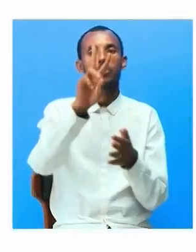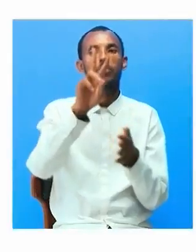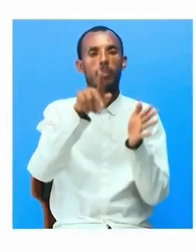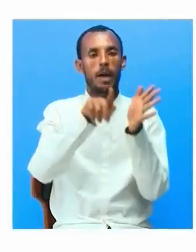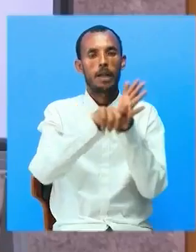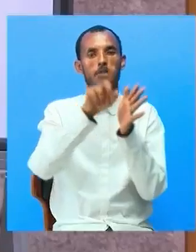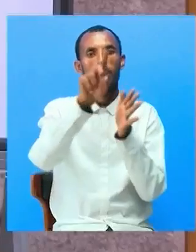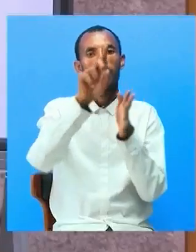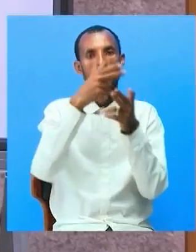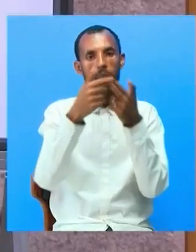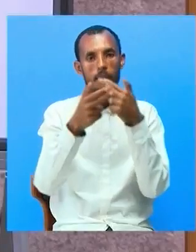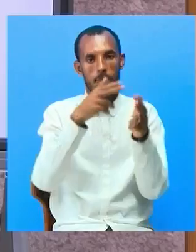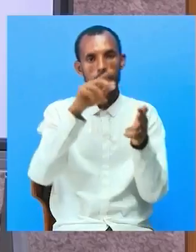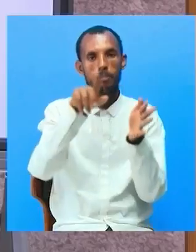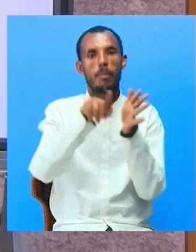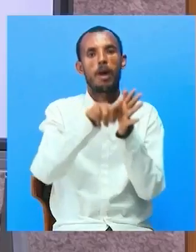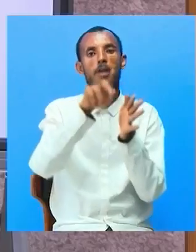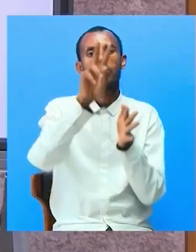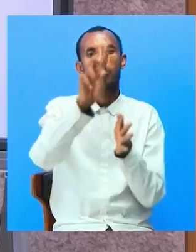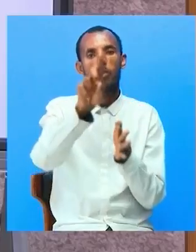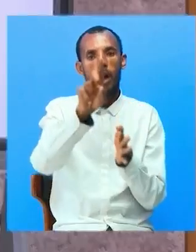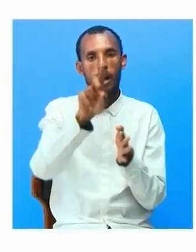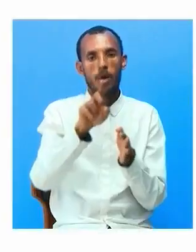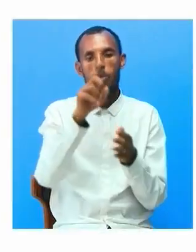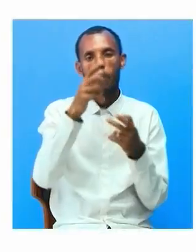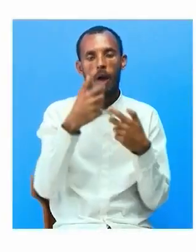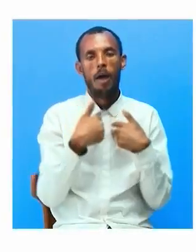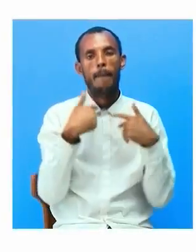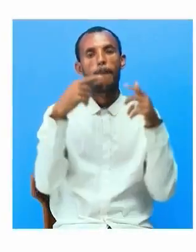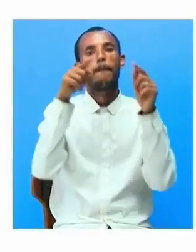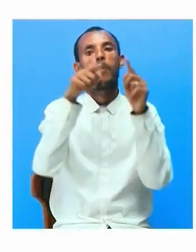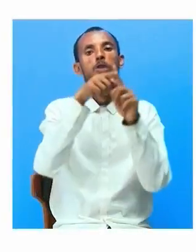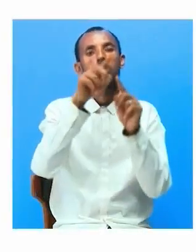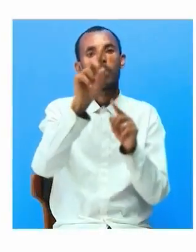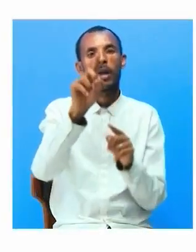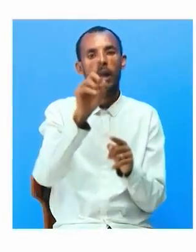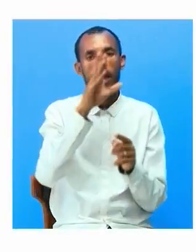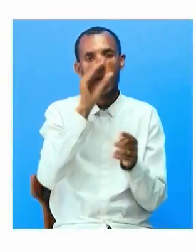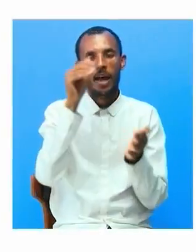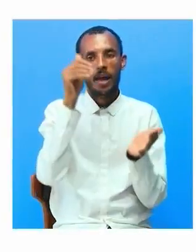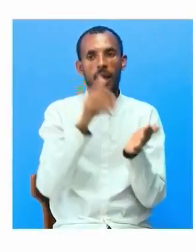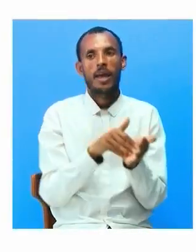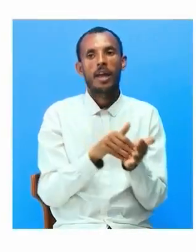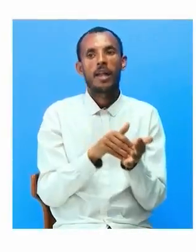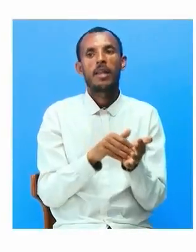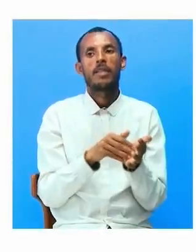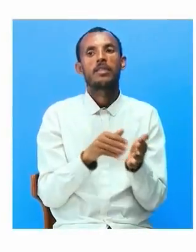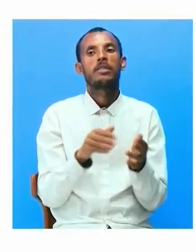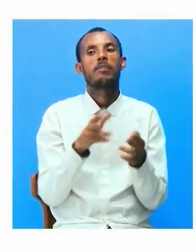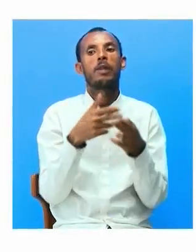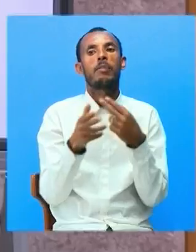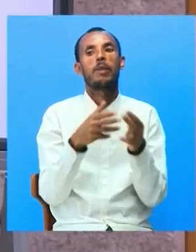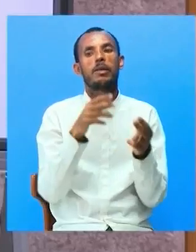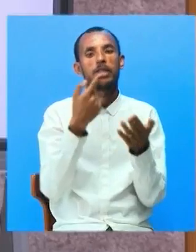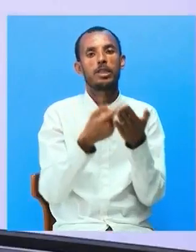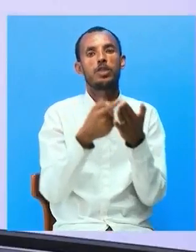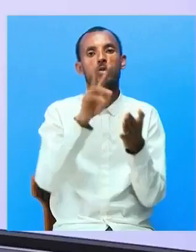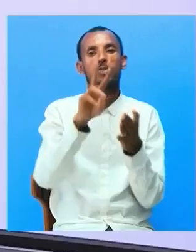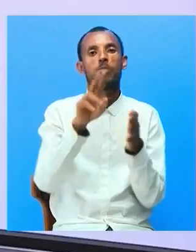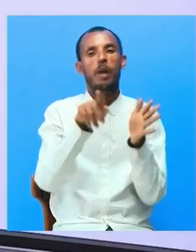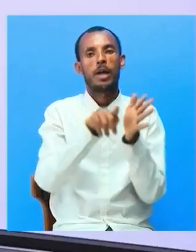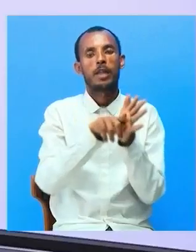two, minus 1 times minus 1, you have positive 1. Again, let's multiply these